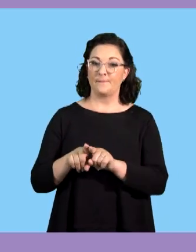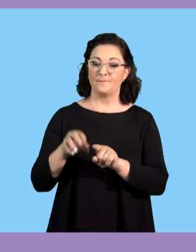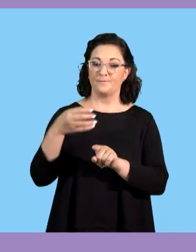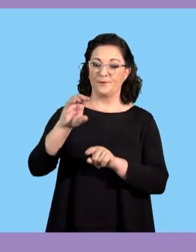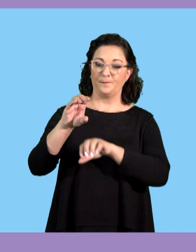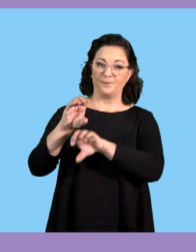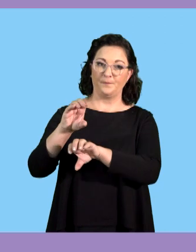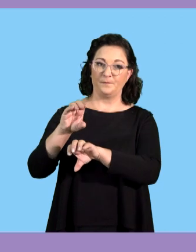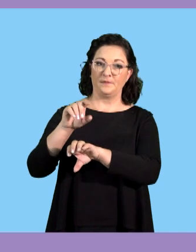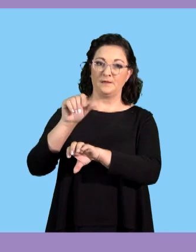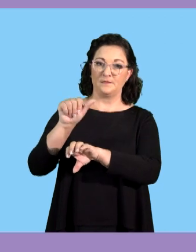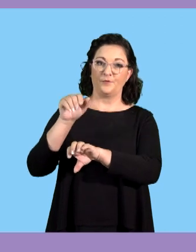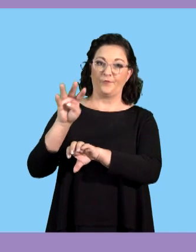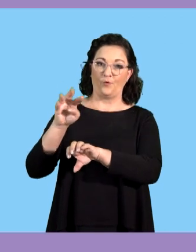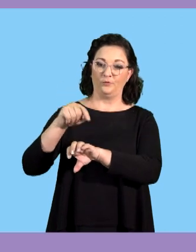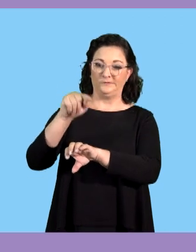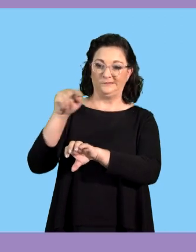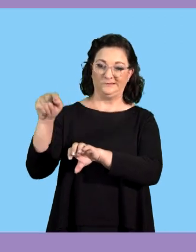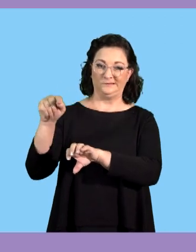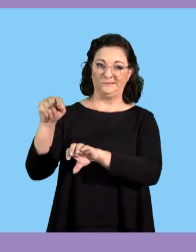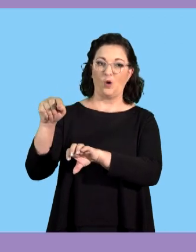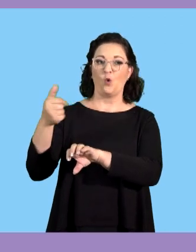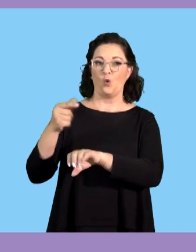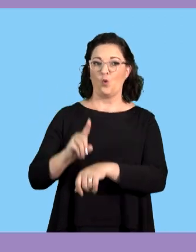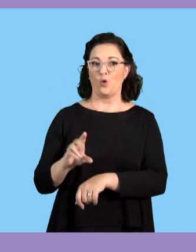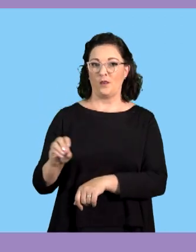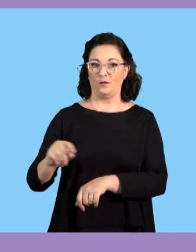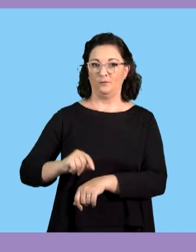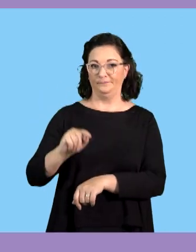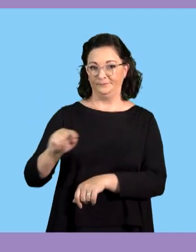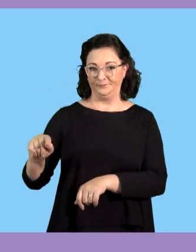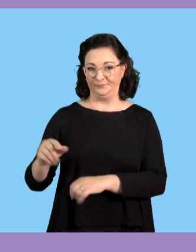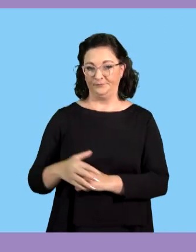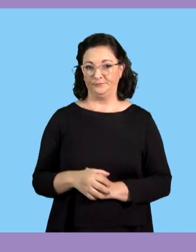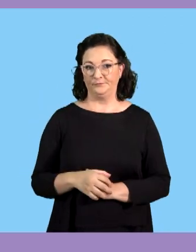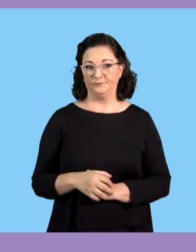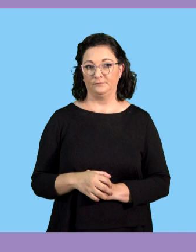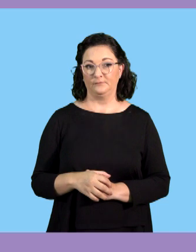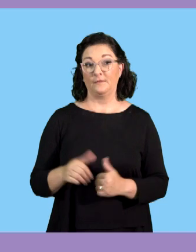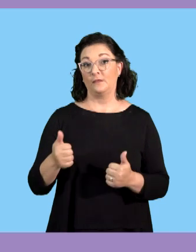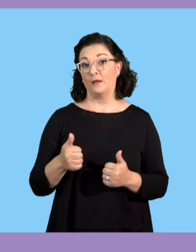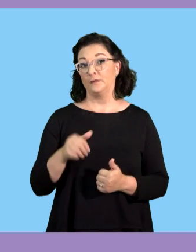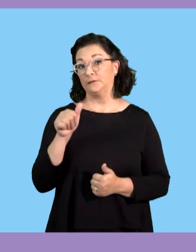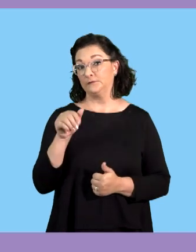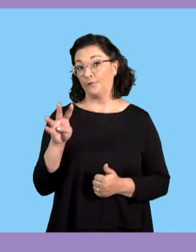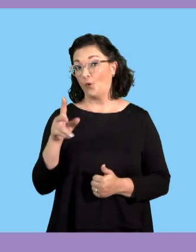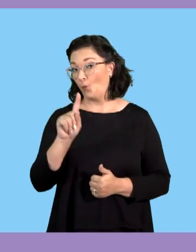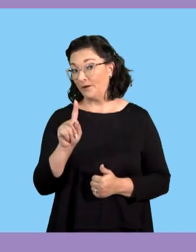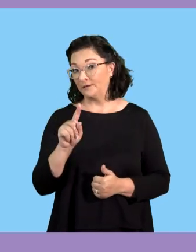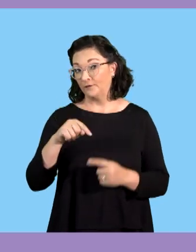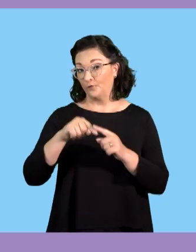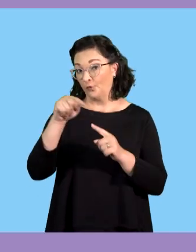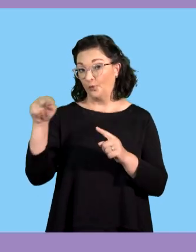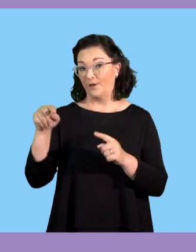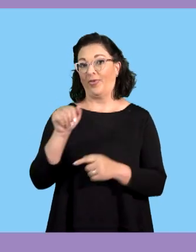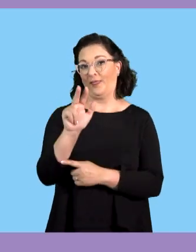equals to square root 64 over square root 100. What square root 64 should give